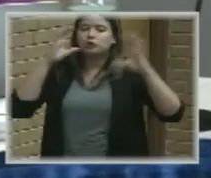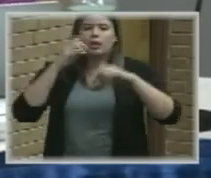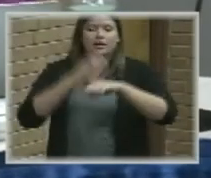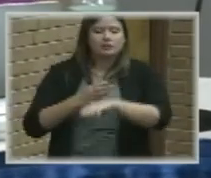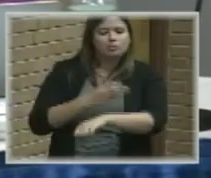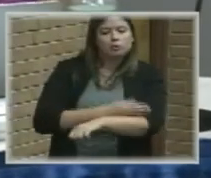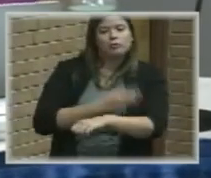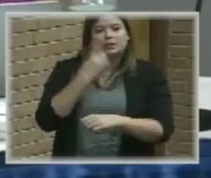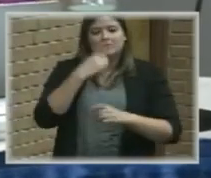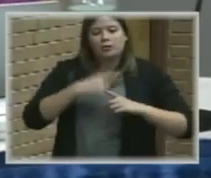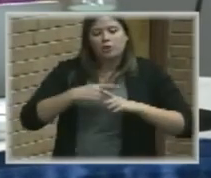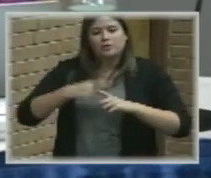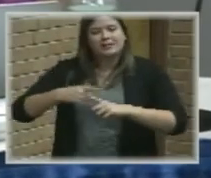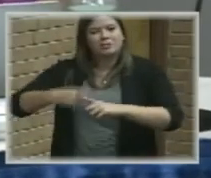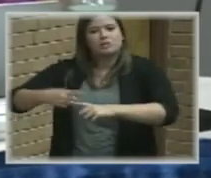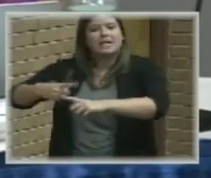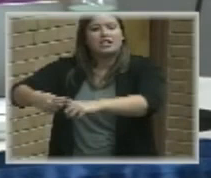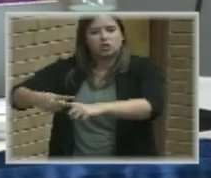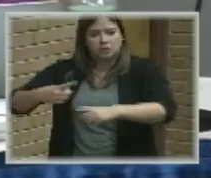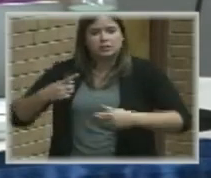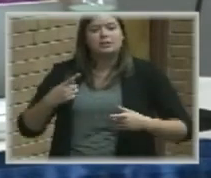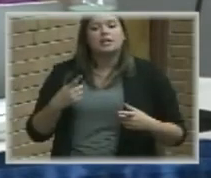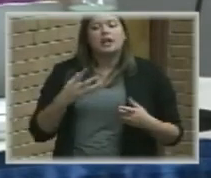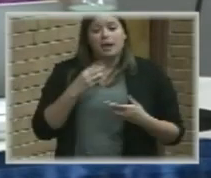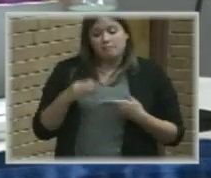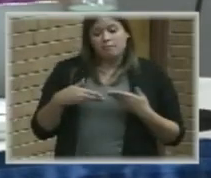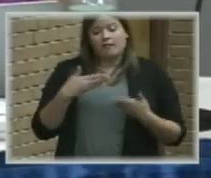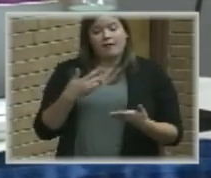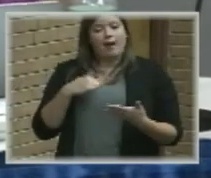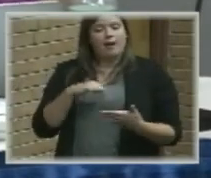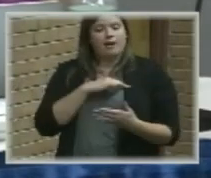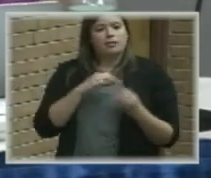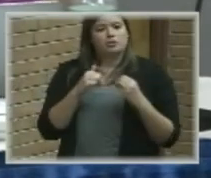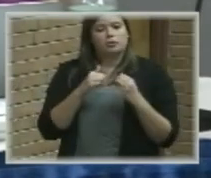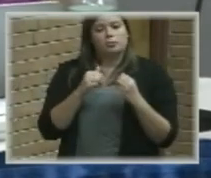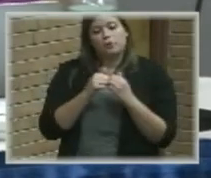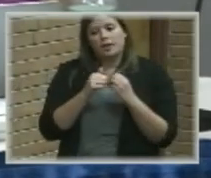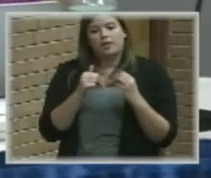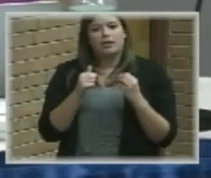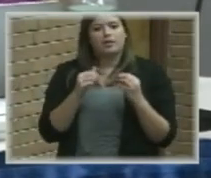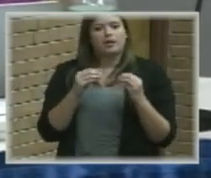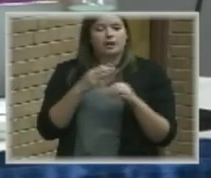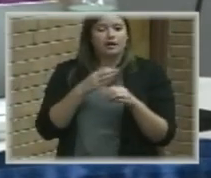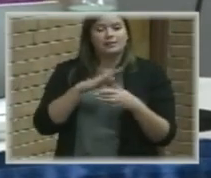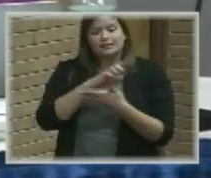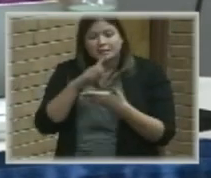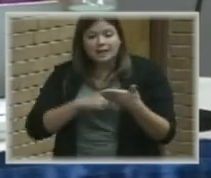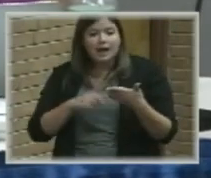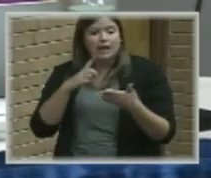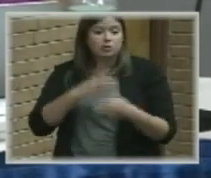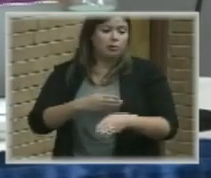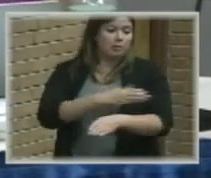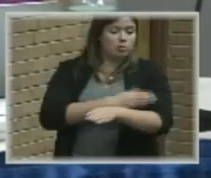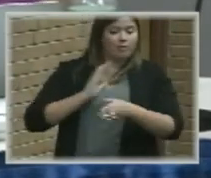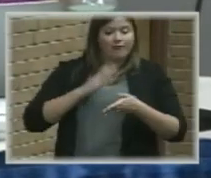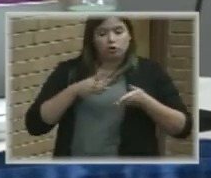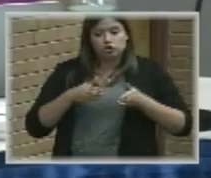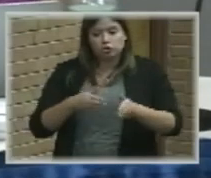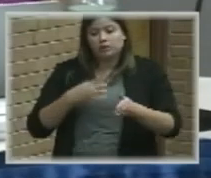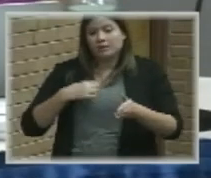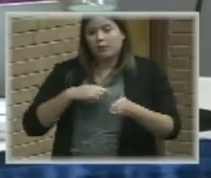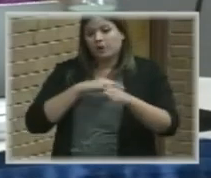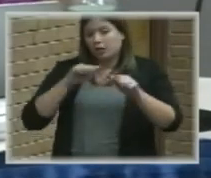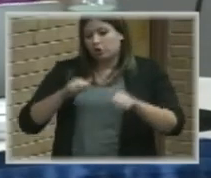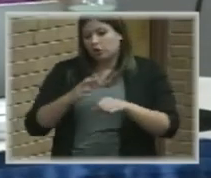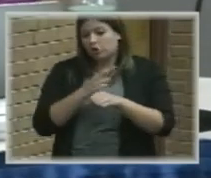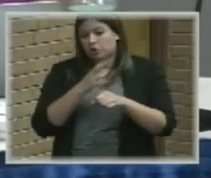those intersections along the way and provide us with an improved street design that we could use to leverage some